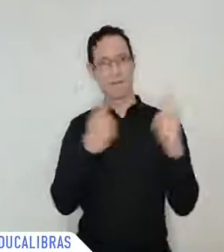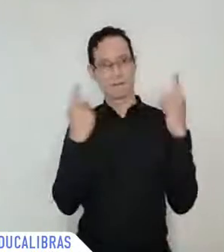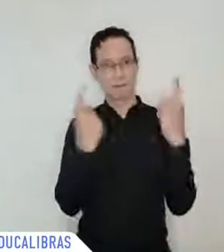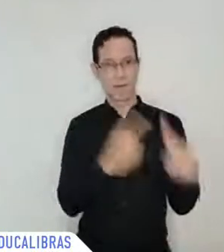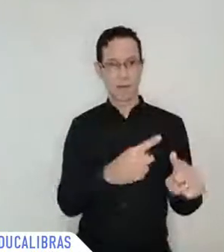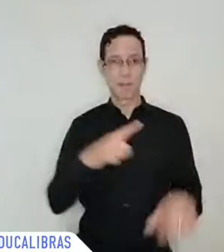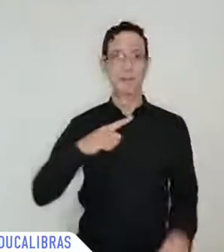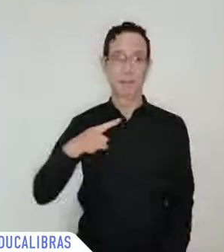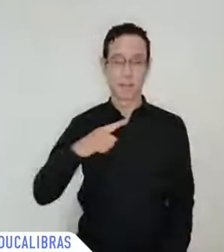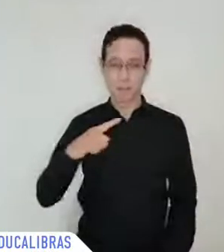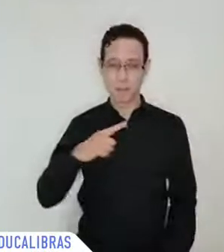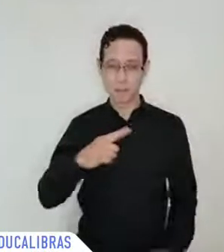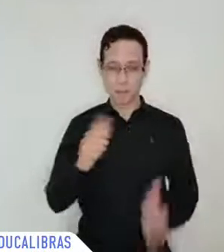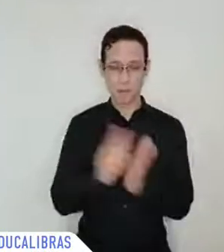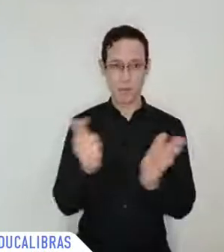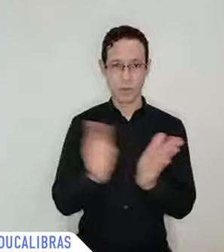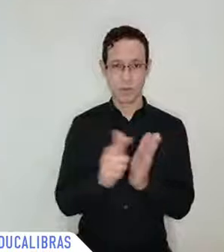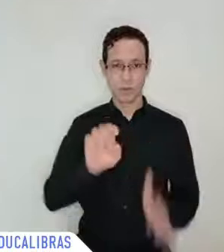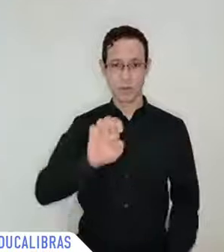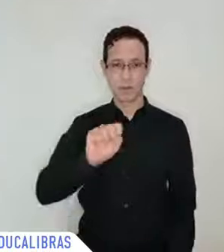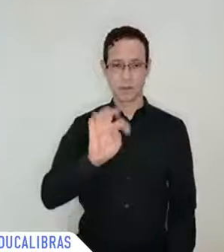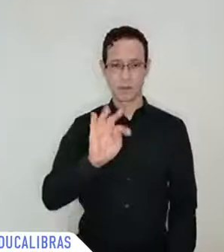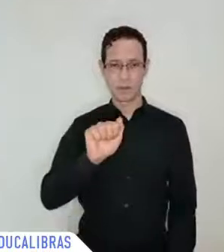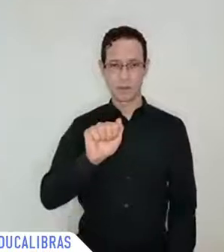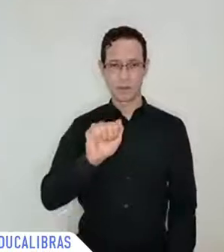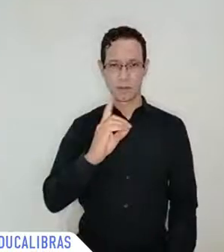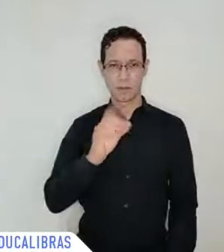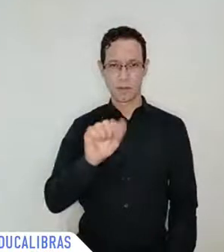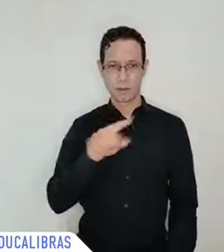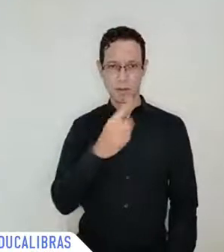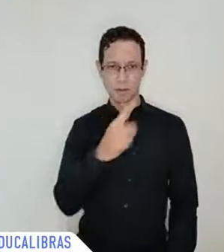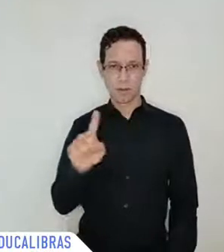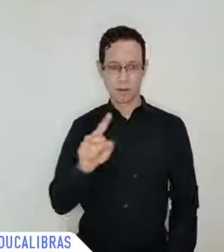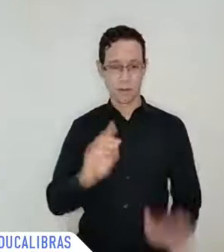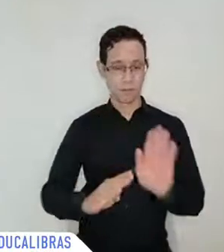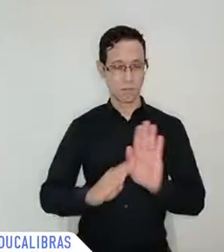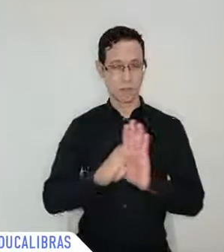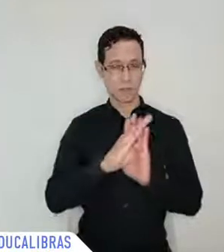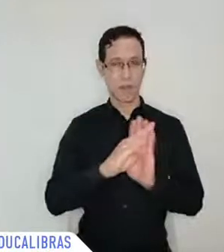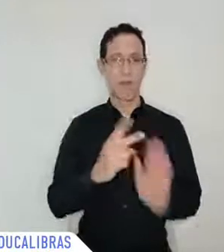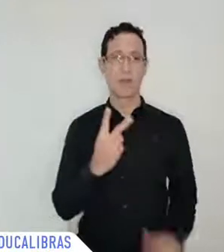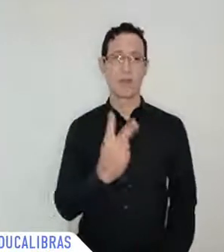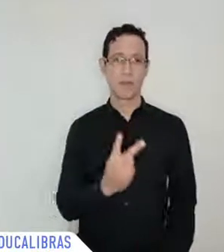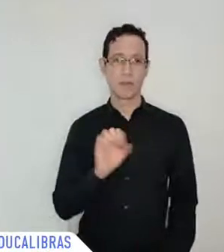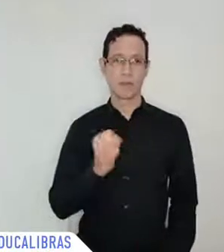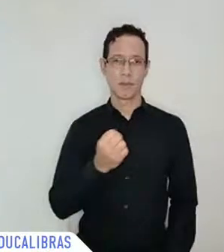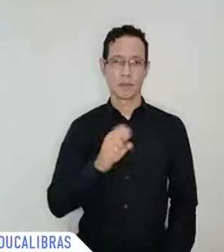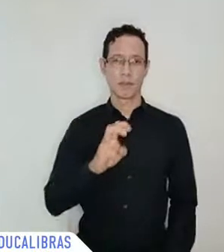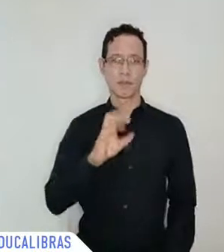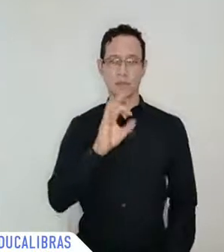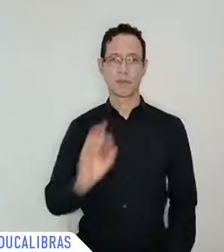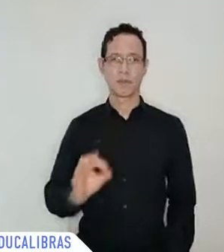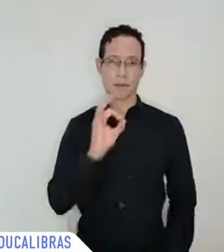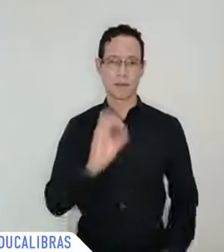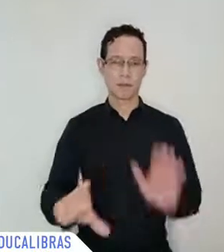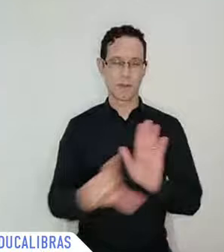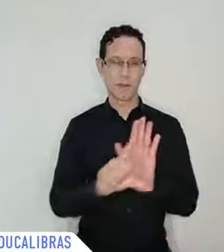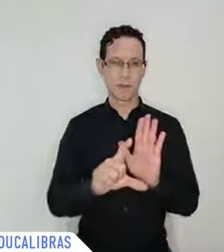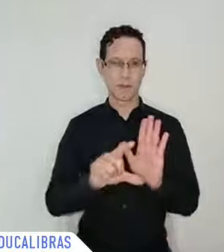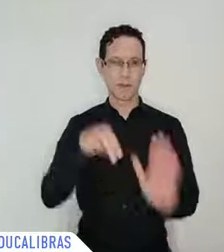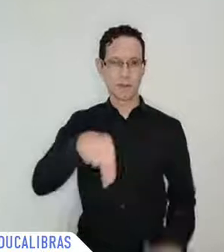institutions. And this is being made by people who are against the government.